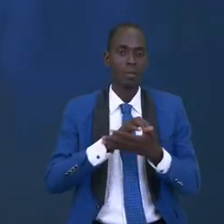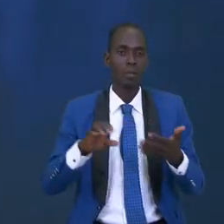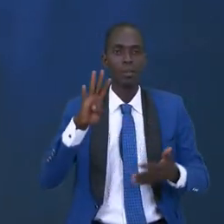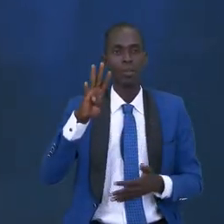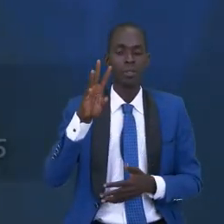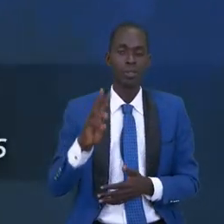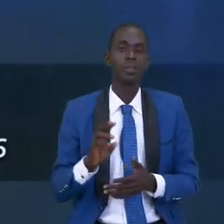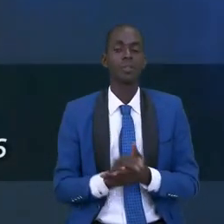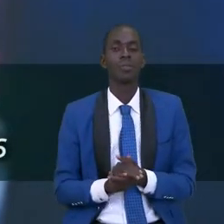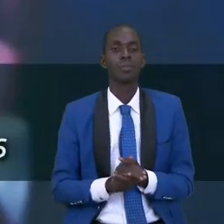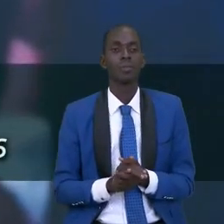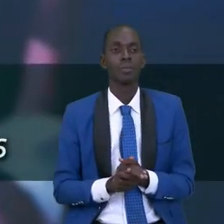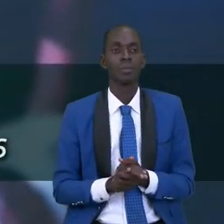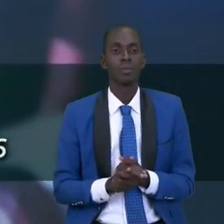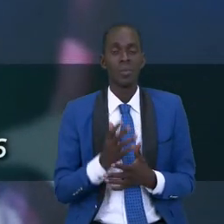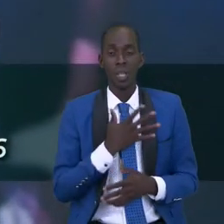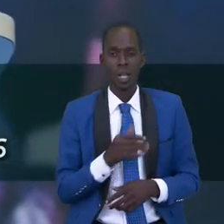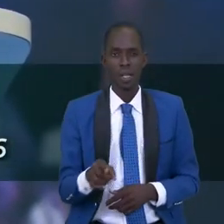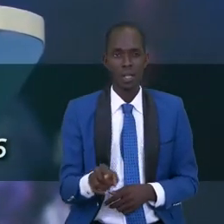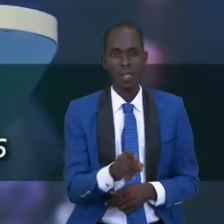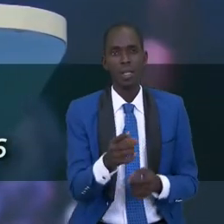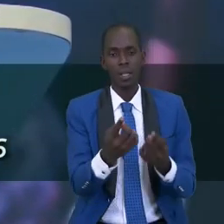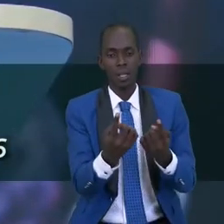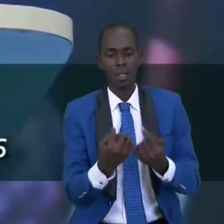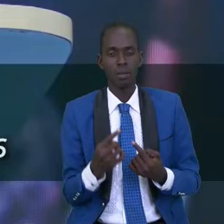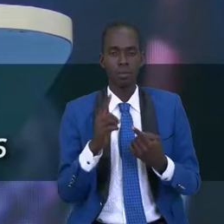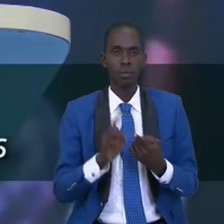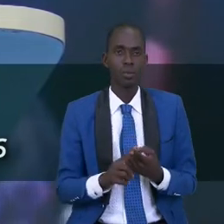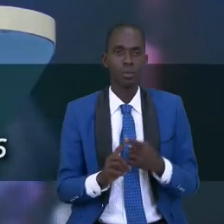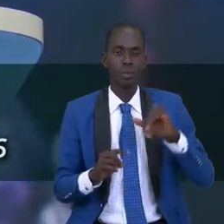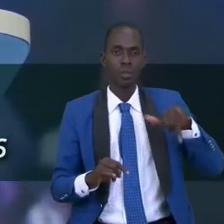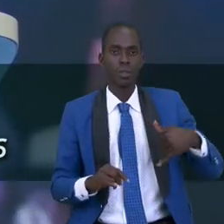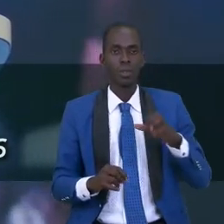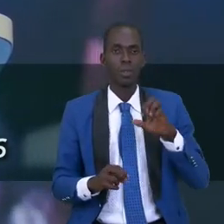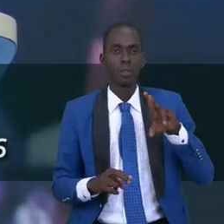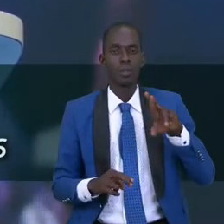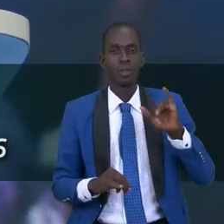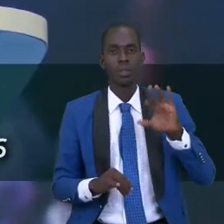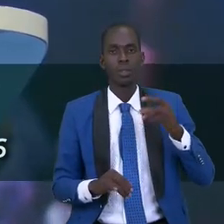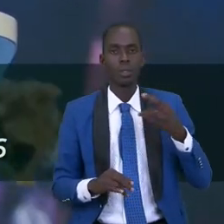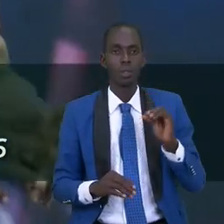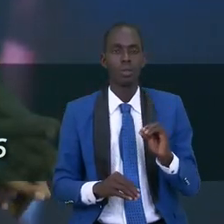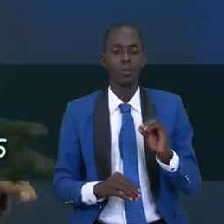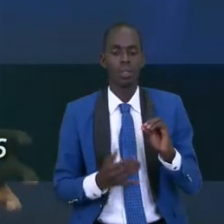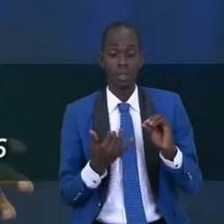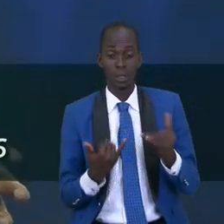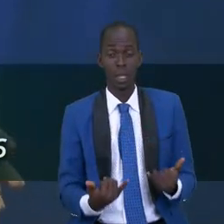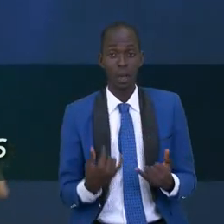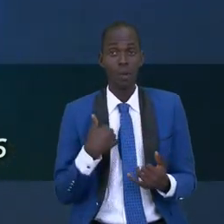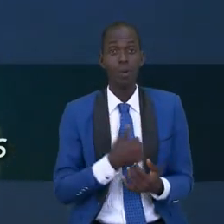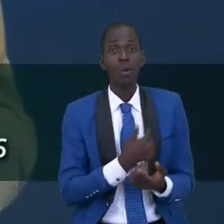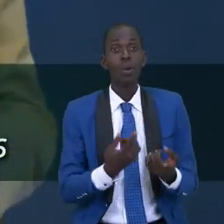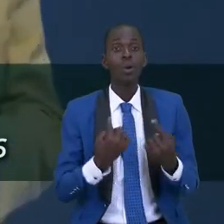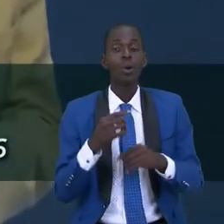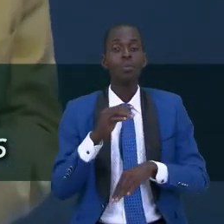verse 46. And he came to Jericho. Now we come